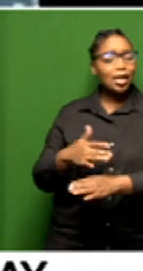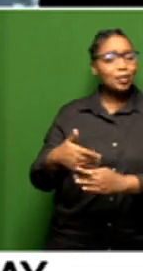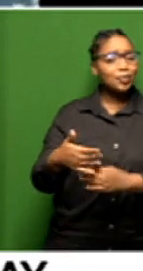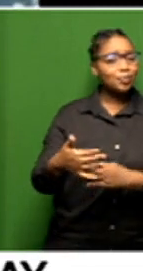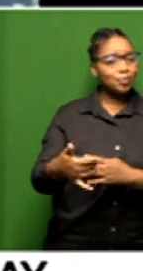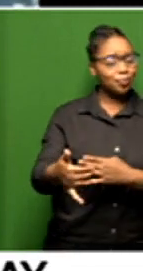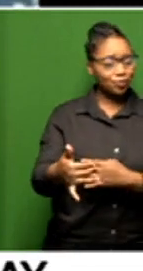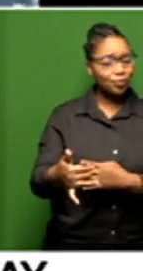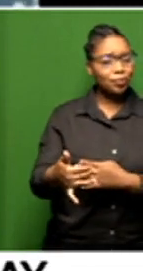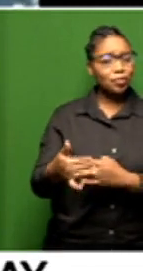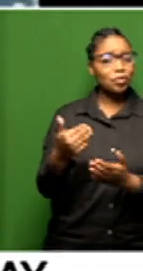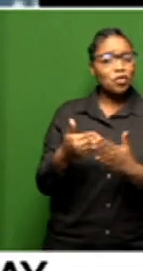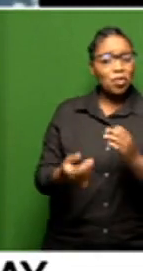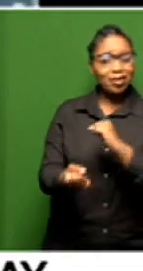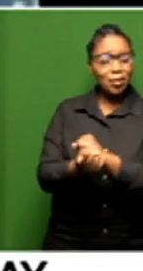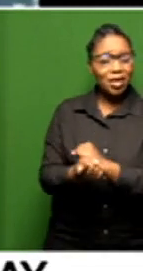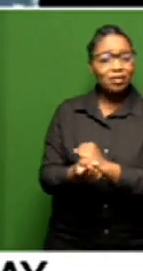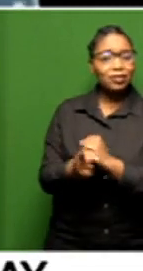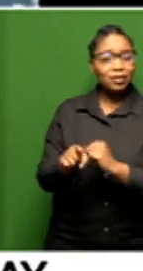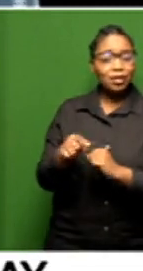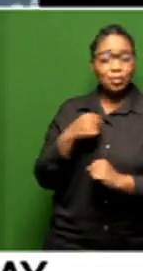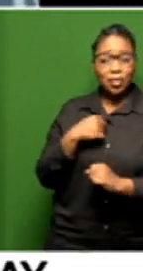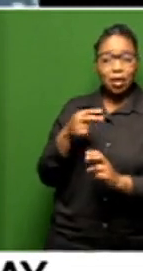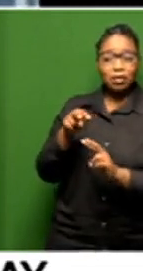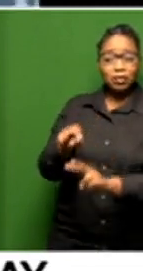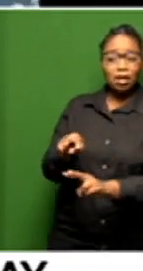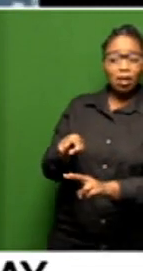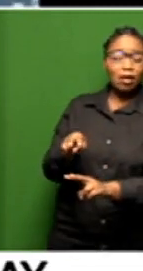to that scene and seeing